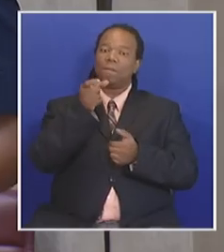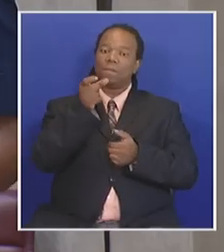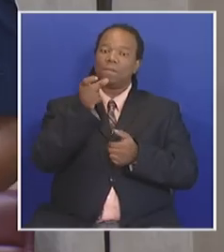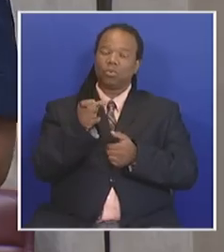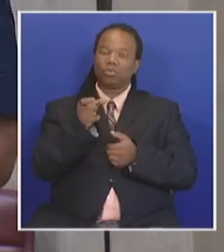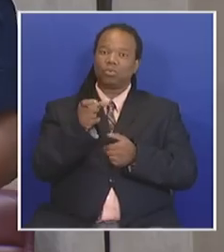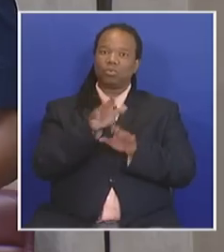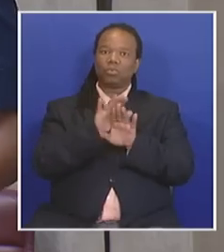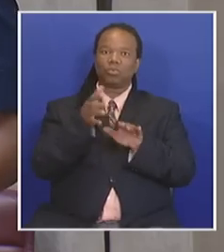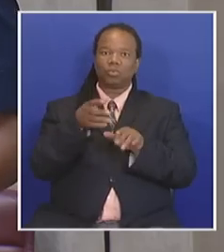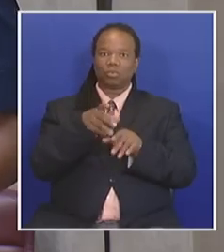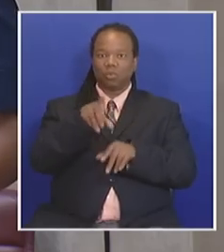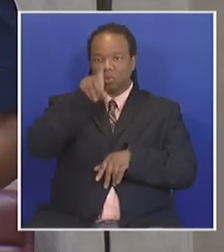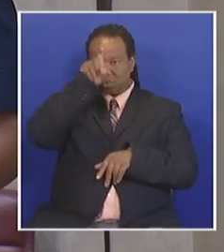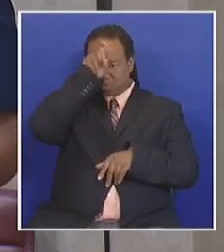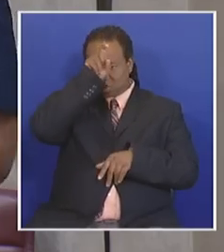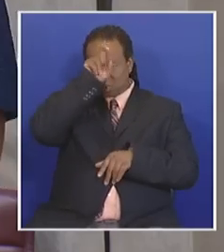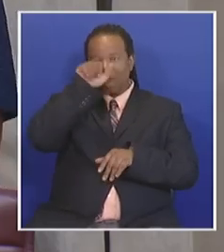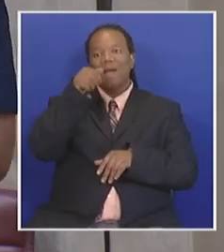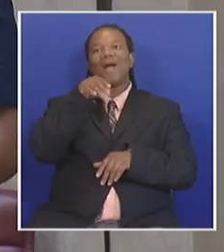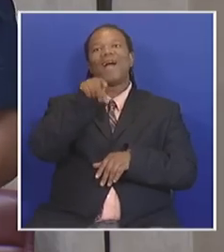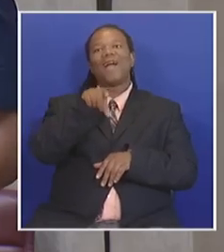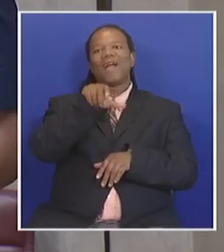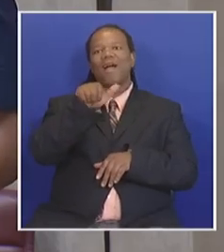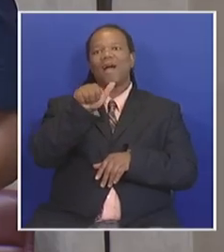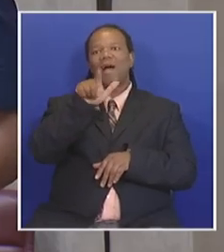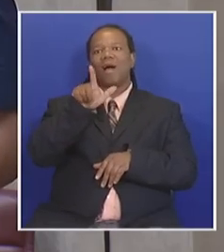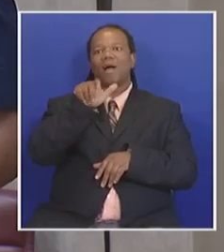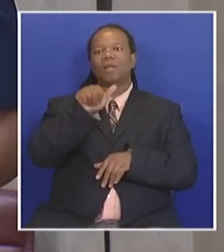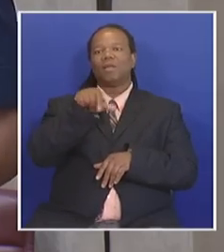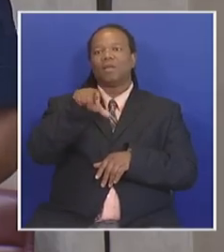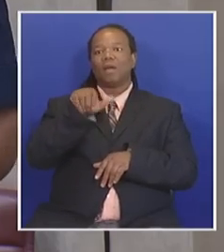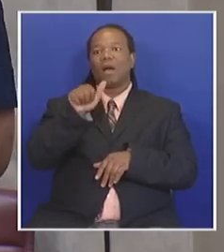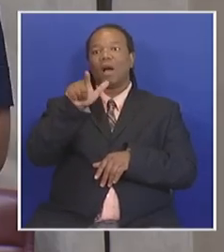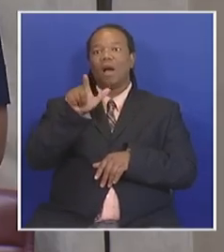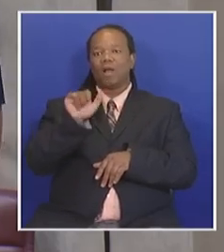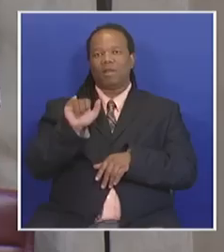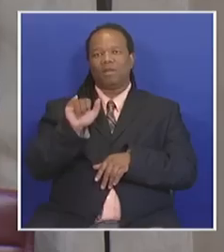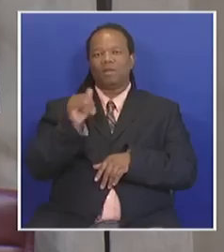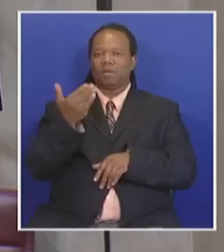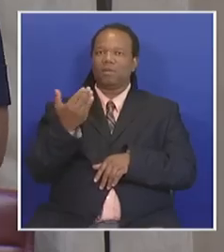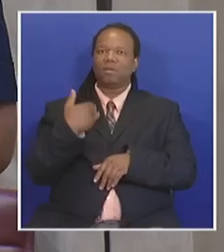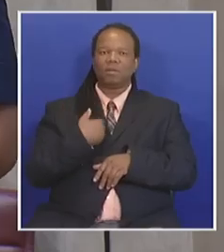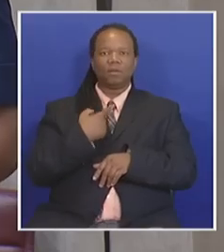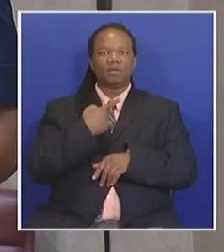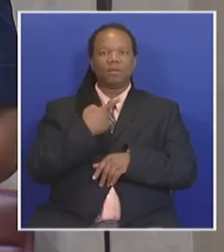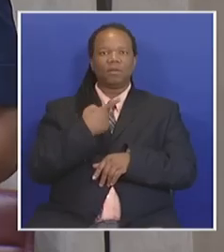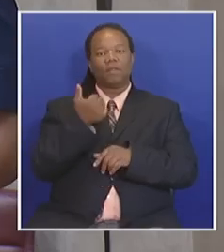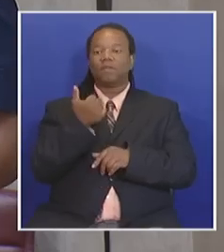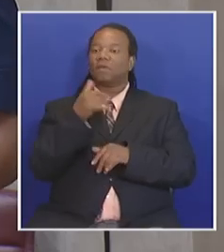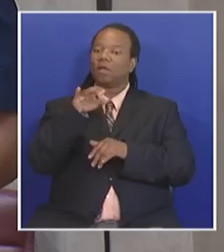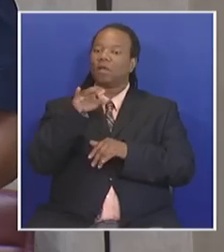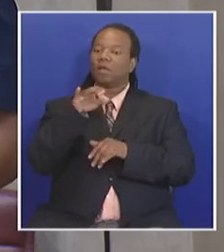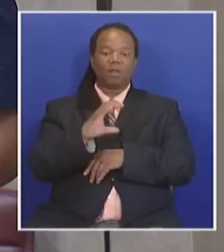the Egyptian diplomat Boutros Ghali, ceased to beat. Let me, on behalf of the beautiful province of the